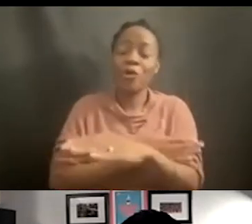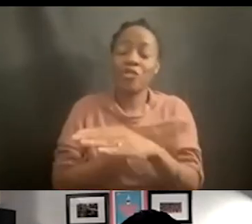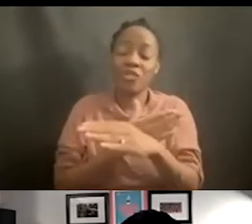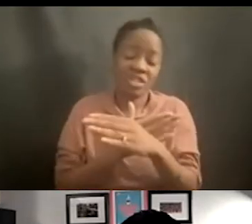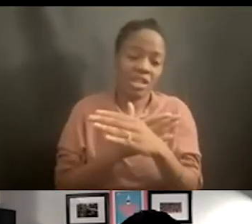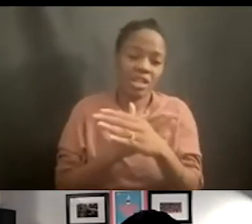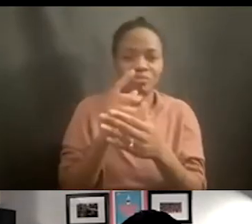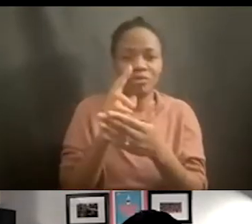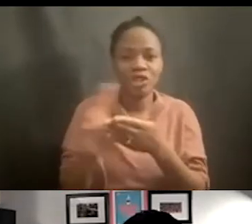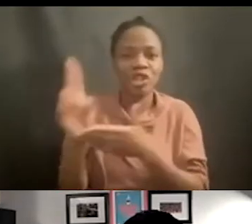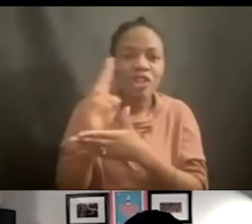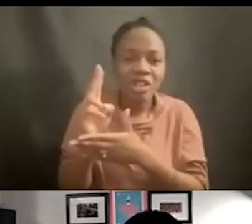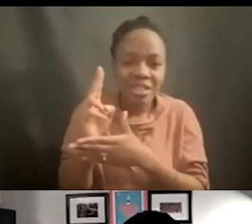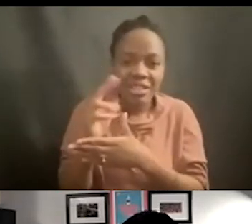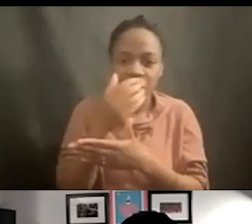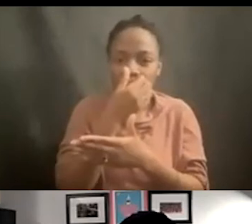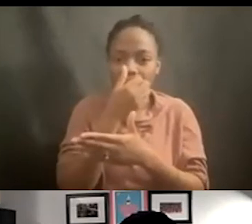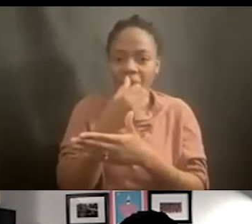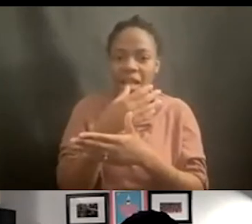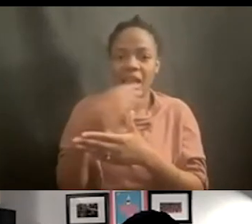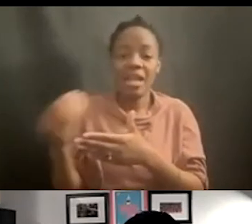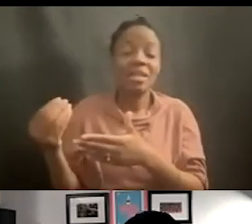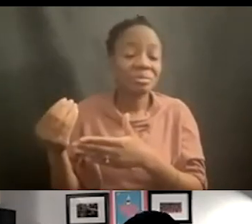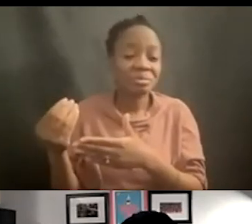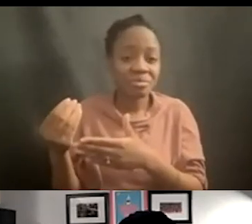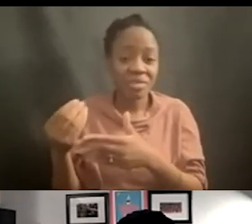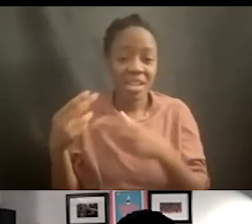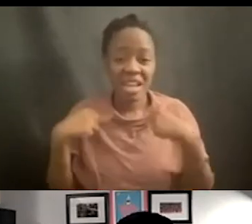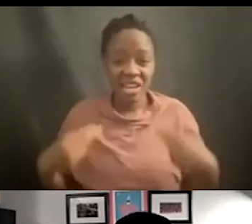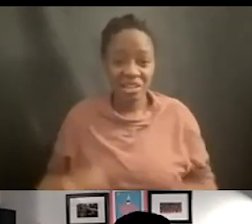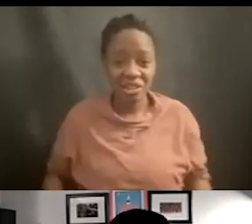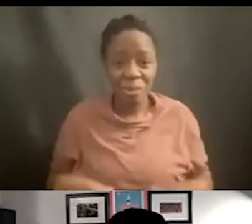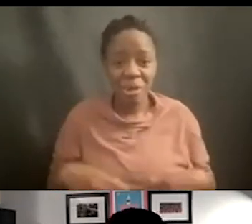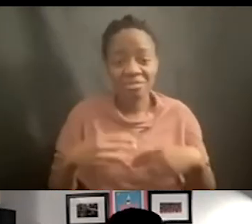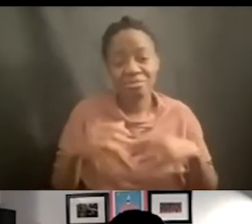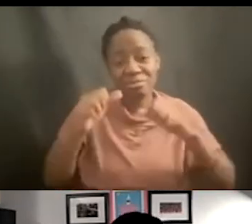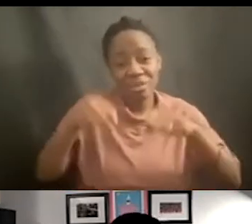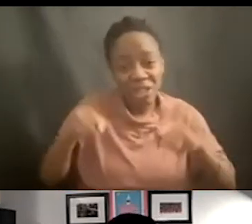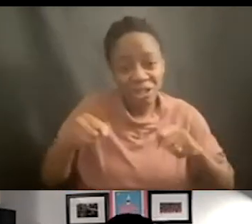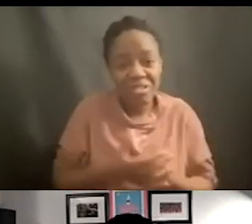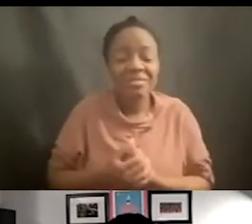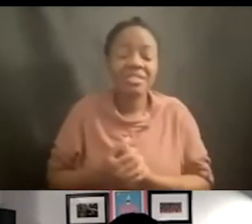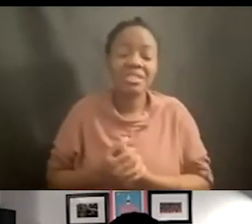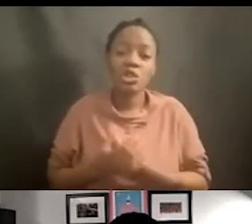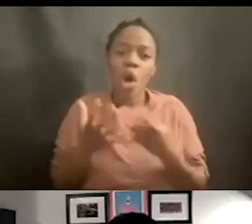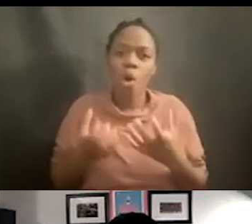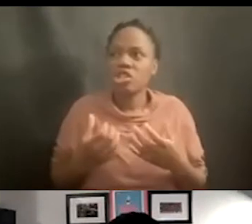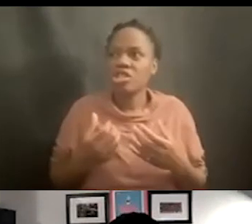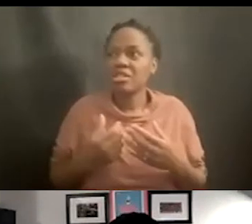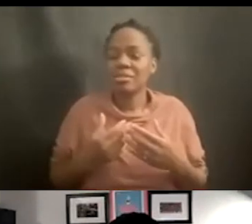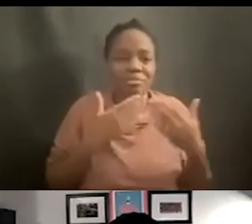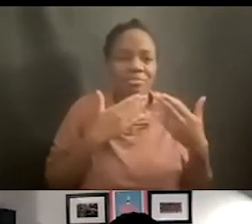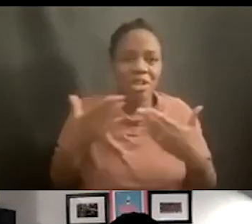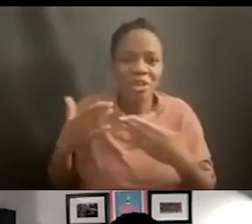and continues to facilitate inquiry, discovery, and human potential. And I would also just like to extend my appreciation, right?